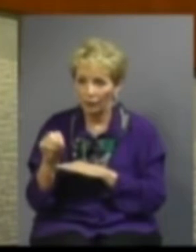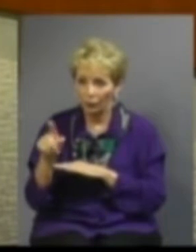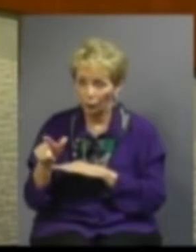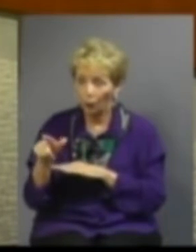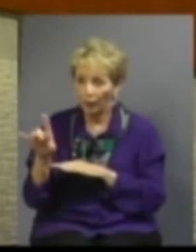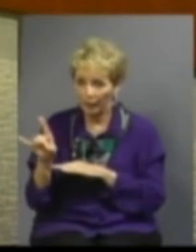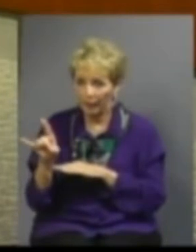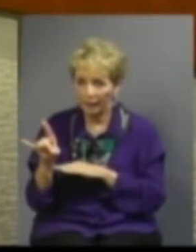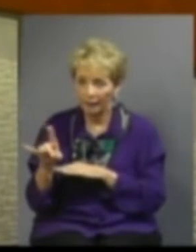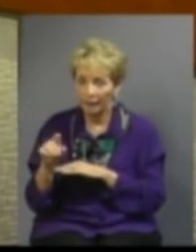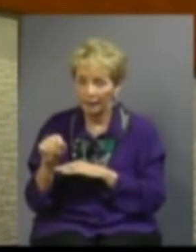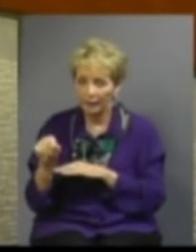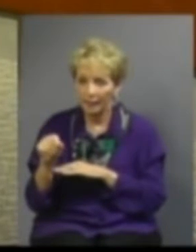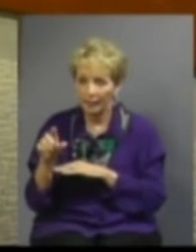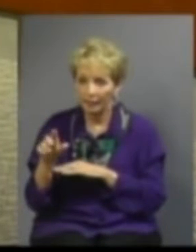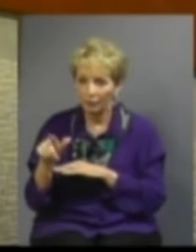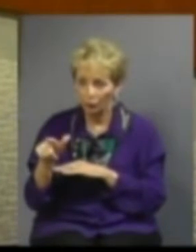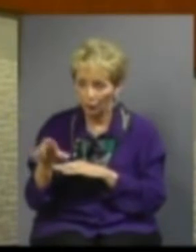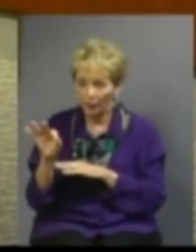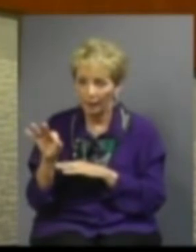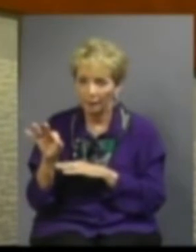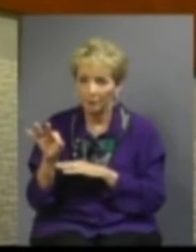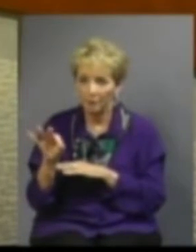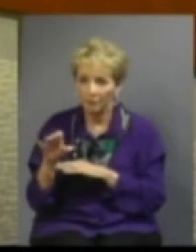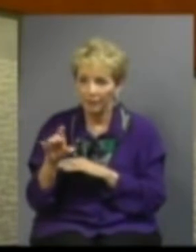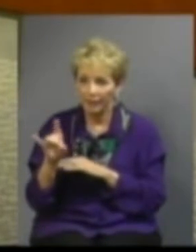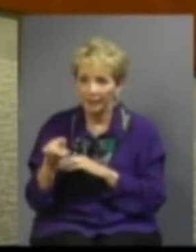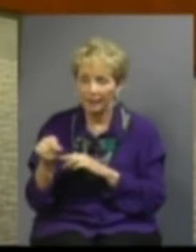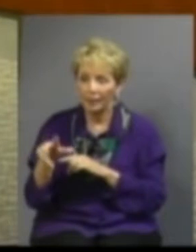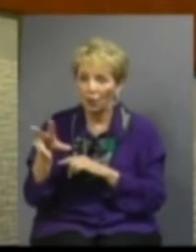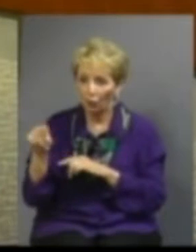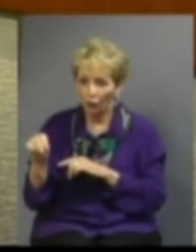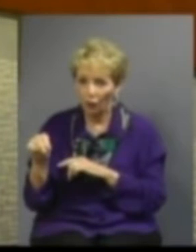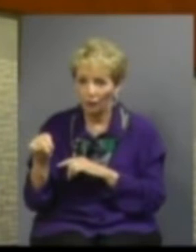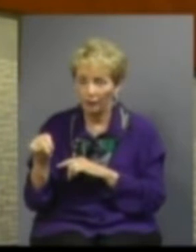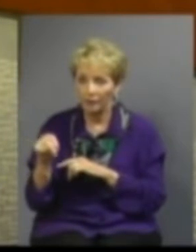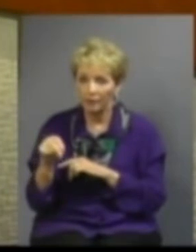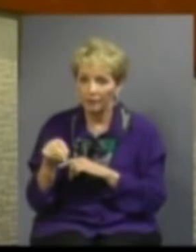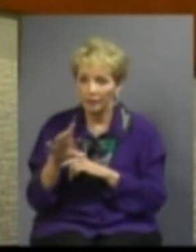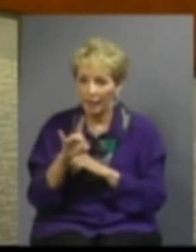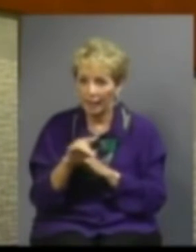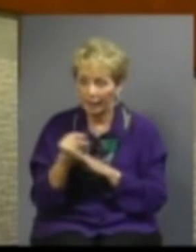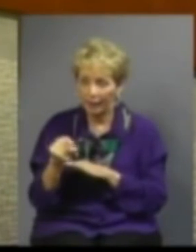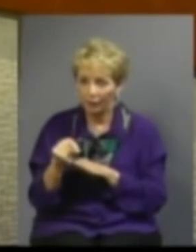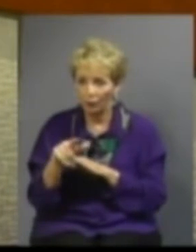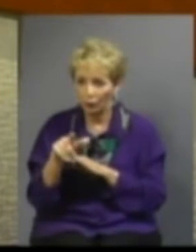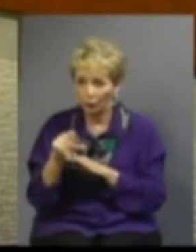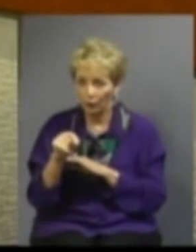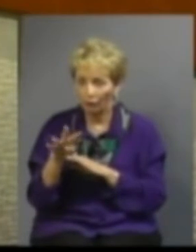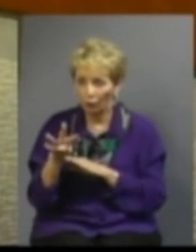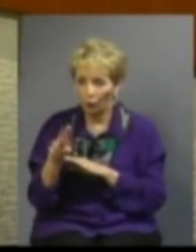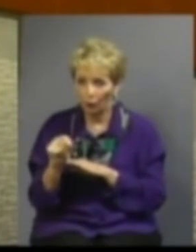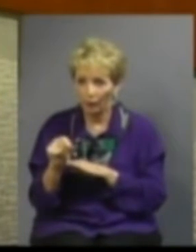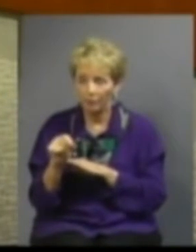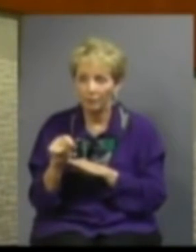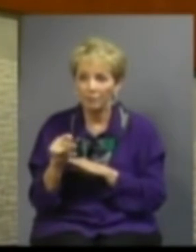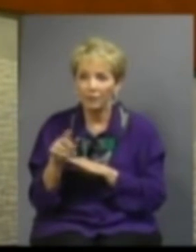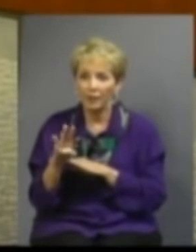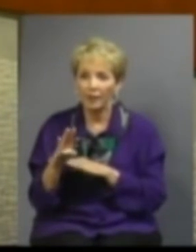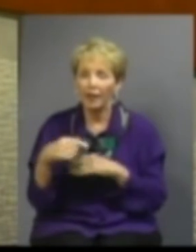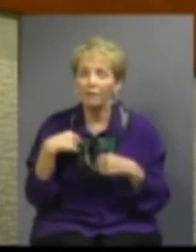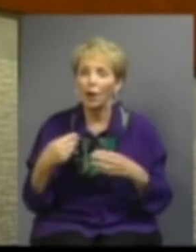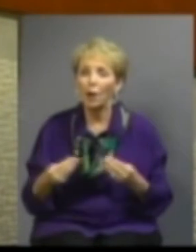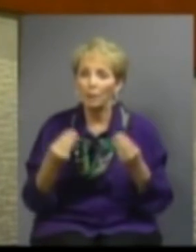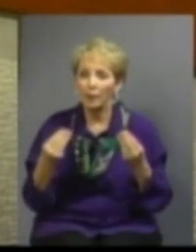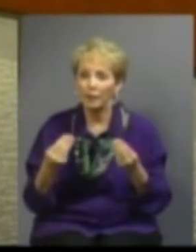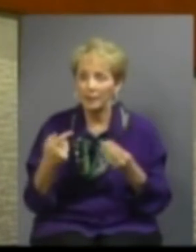8-2028, 8-2029, 8-2030, and 8-2041. Second. We have a motion.